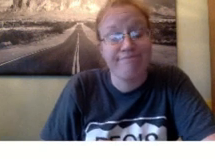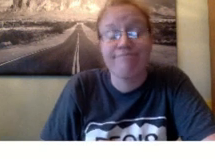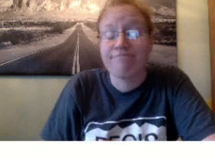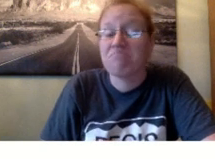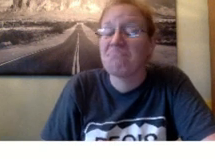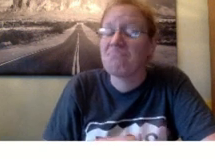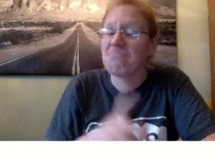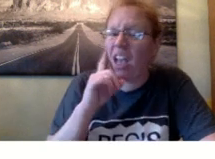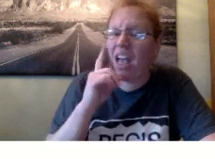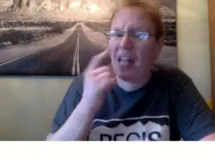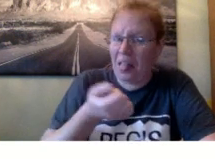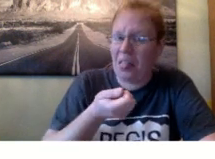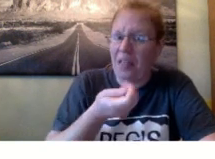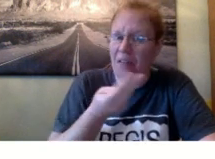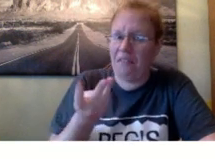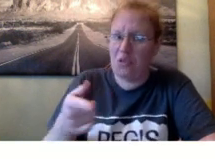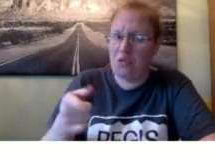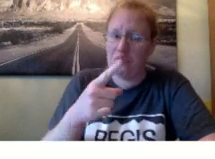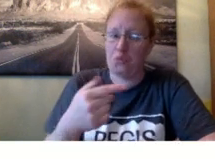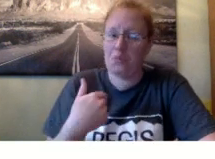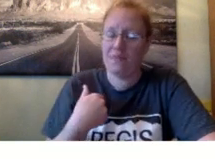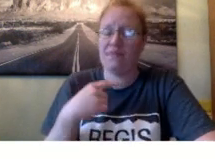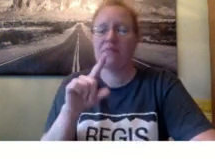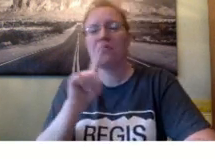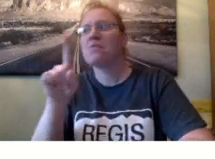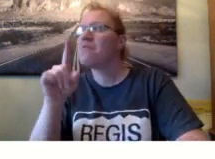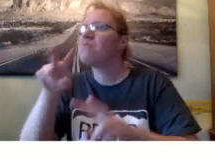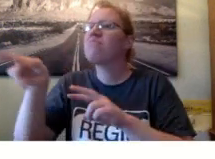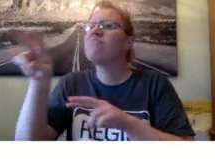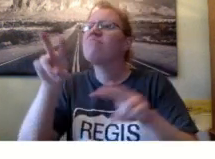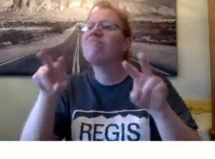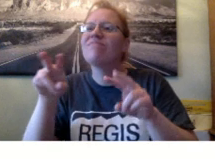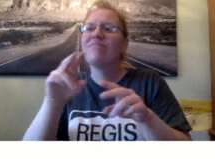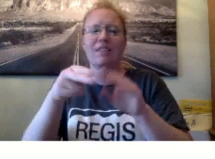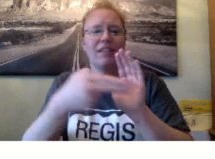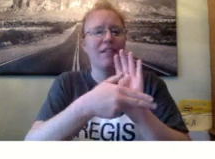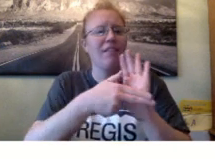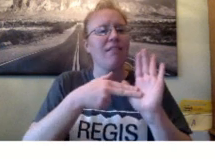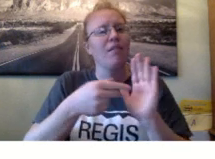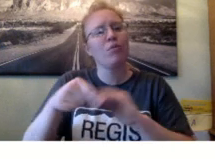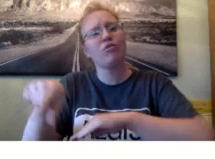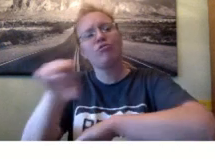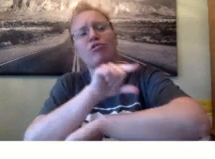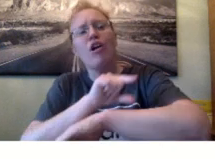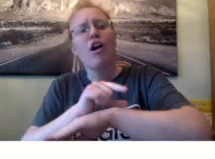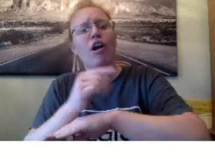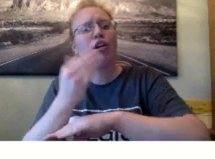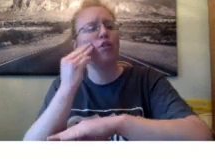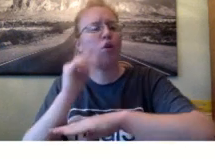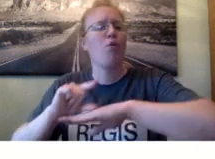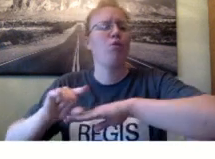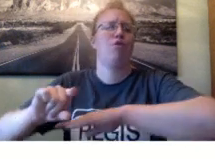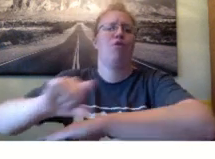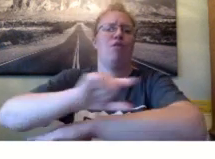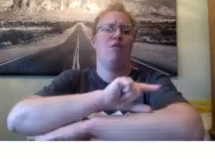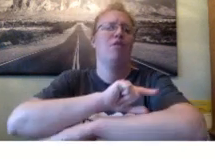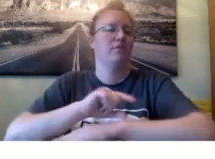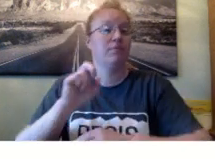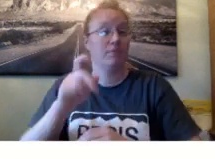Quite a few of you, I think, do. So pretty awesome. You can go outside and you can label that garden. You know that that's a garden now.